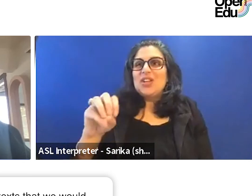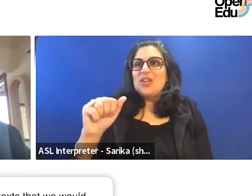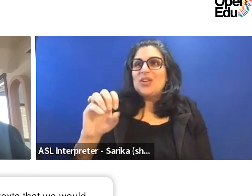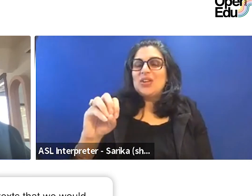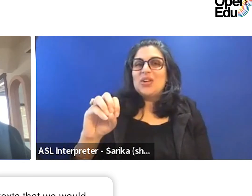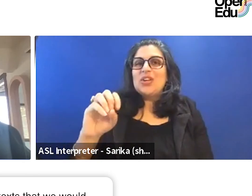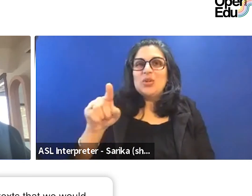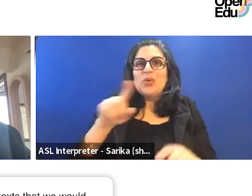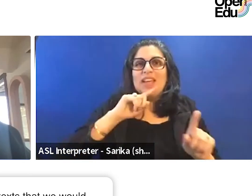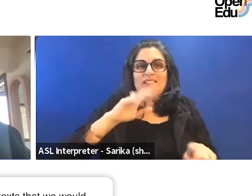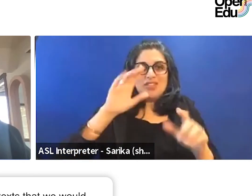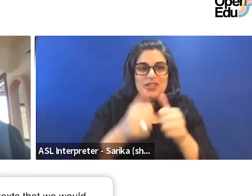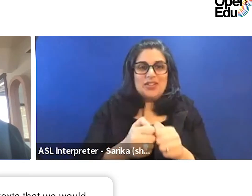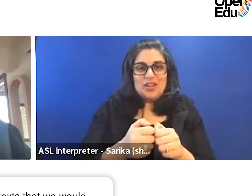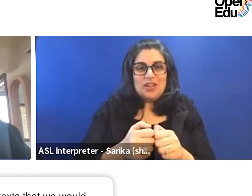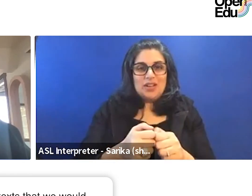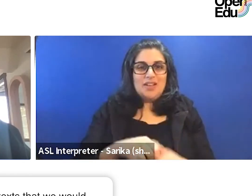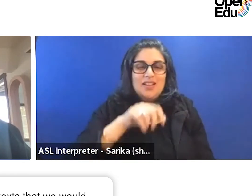by text that we would love to hear you